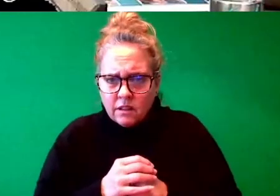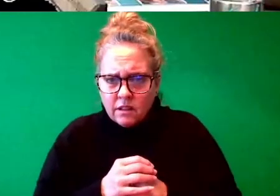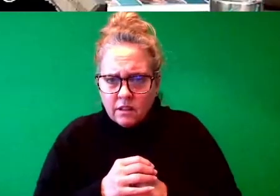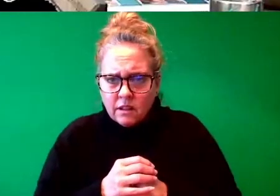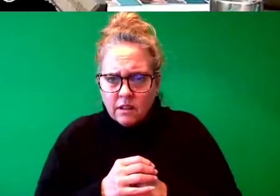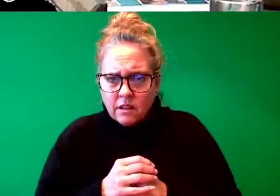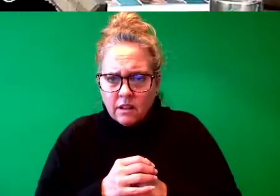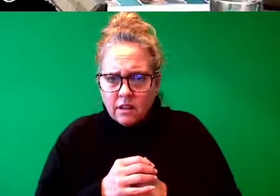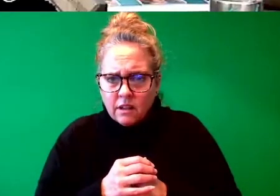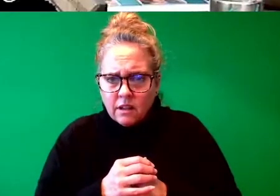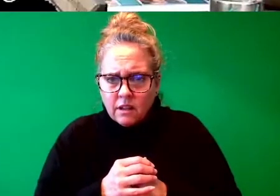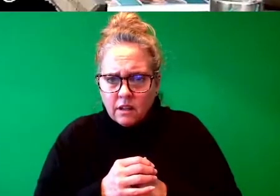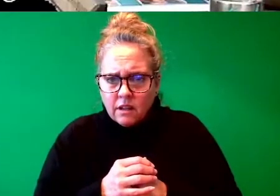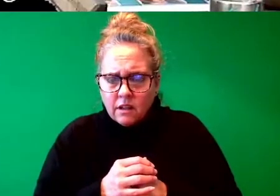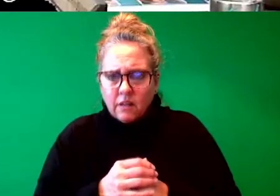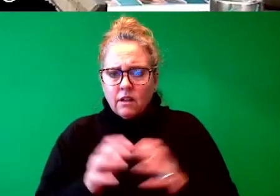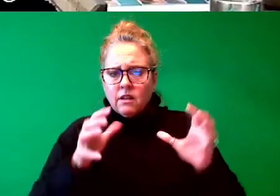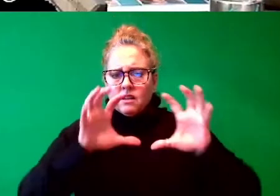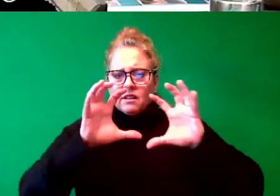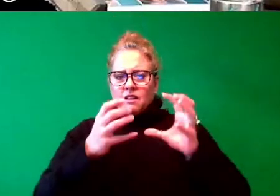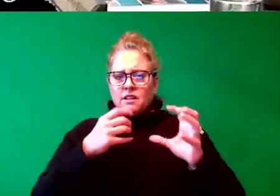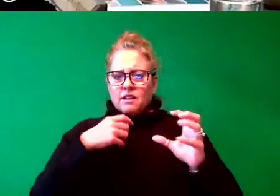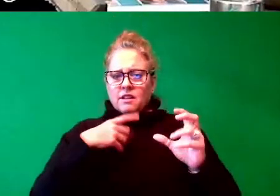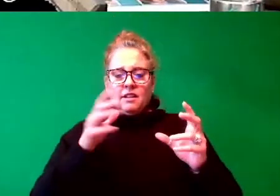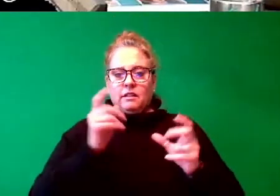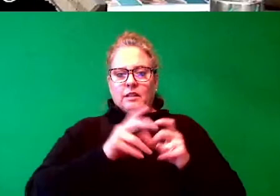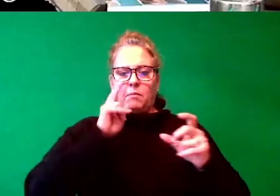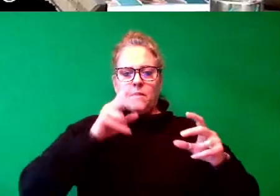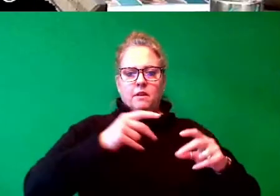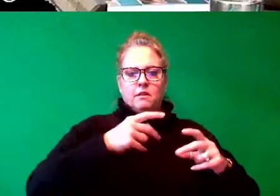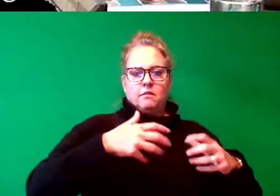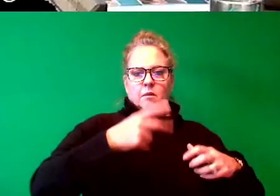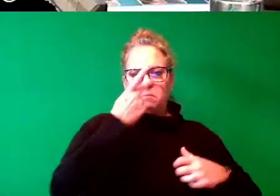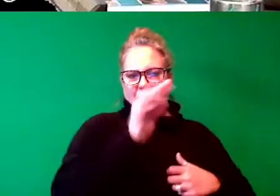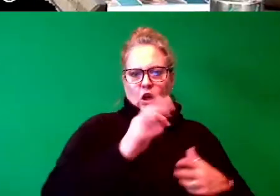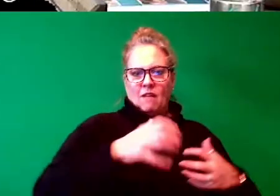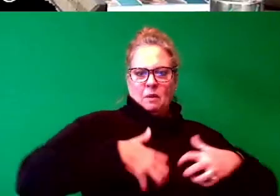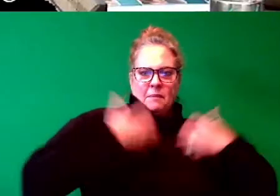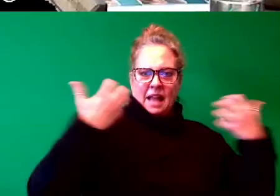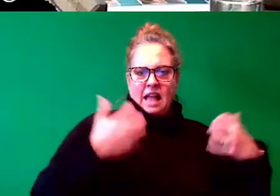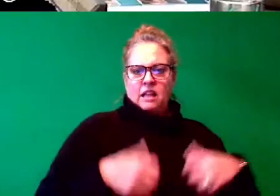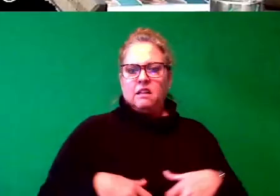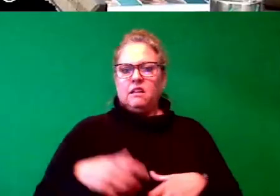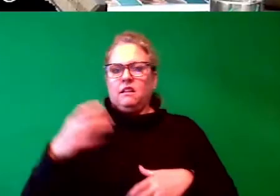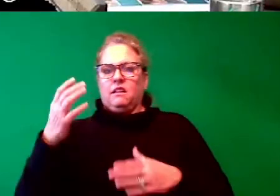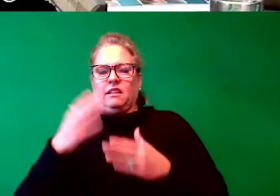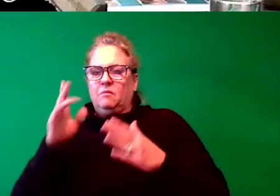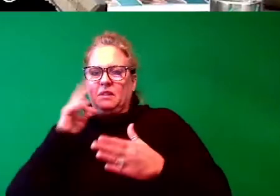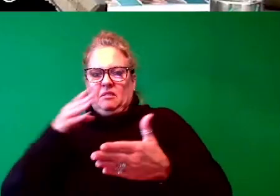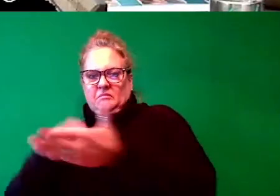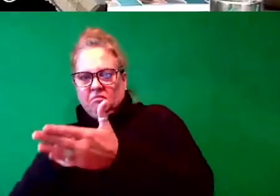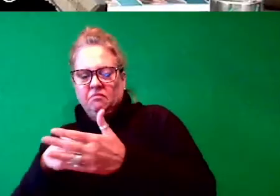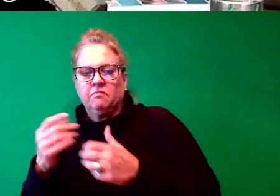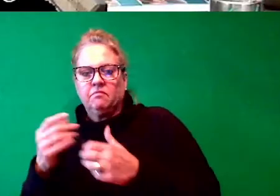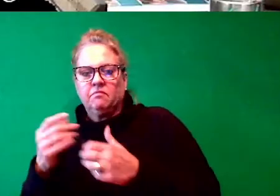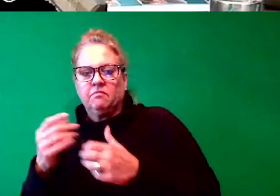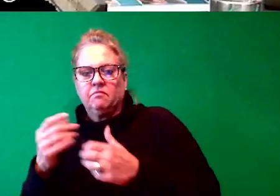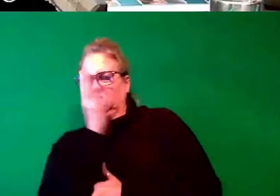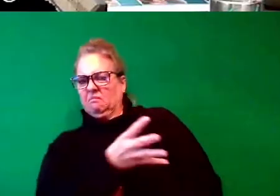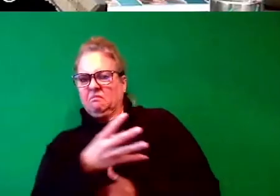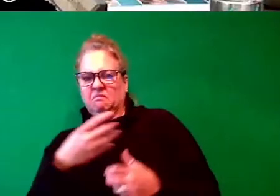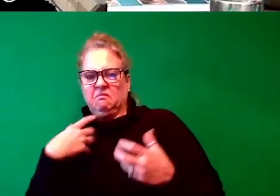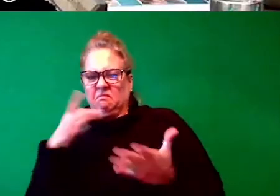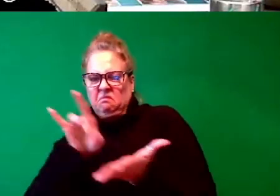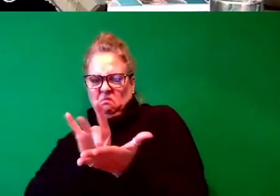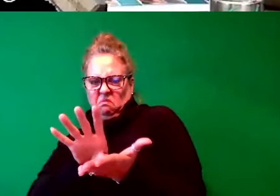anger, and less trust in authorities. Good science gets swept up in this maelstrom and rejected. This in